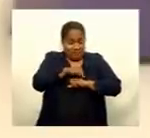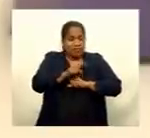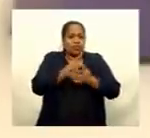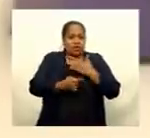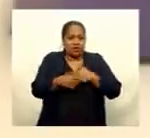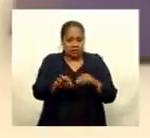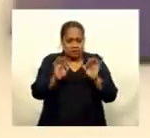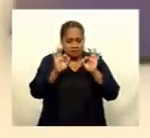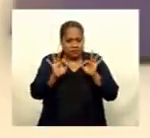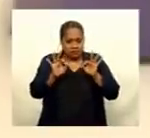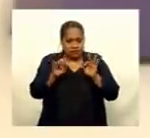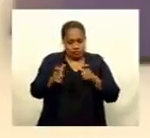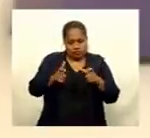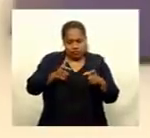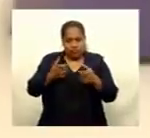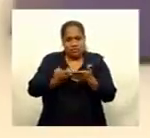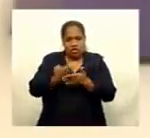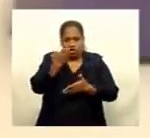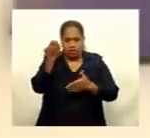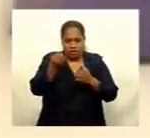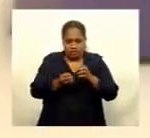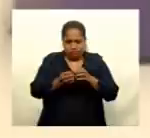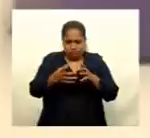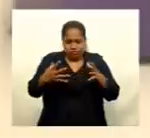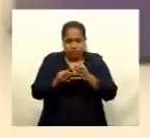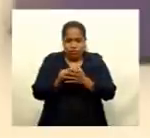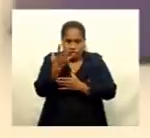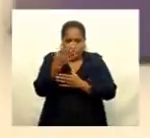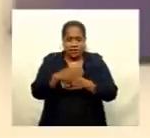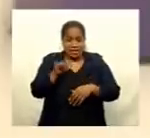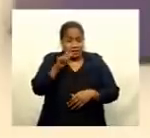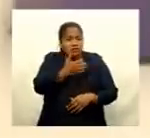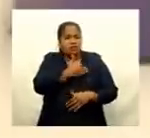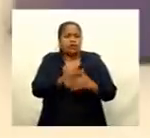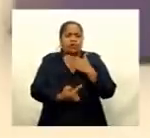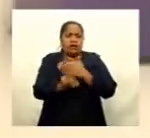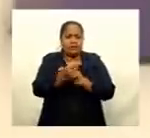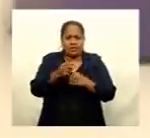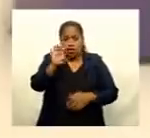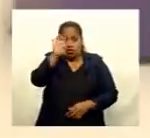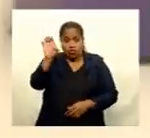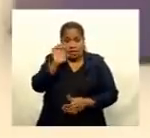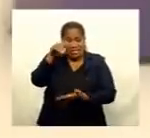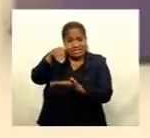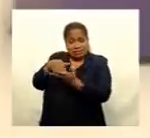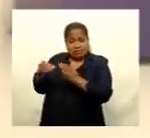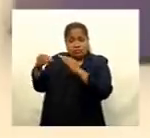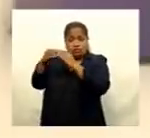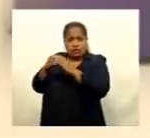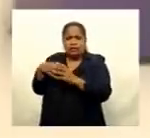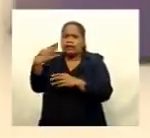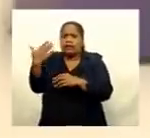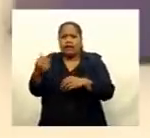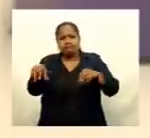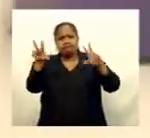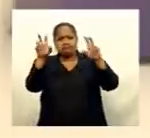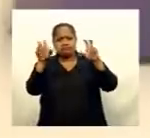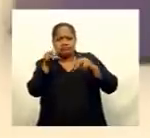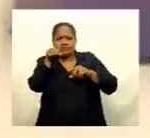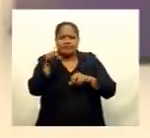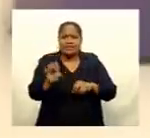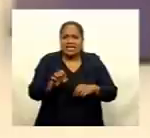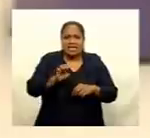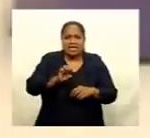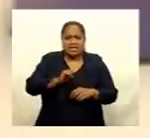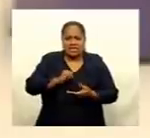the rebound in economic growth. Also this morning, the European Central Bank held the headline Eurozone interest rate